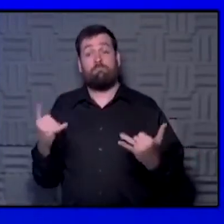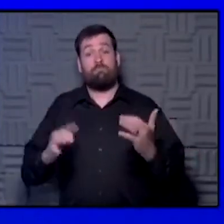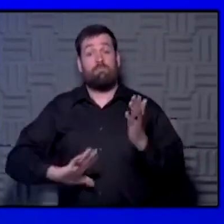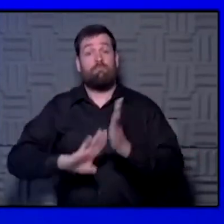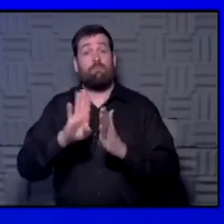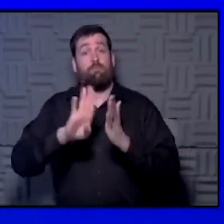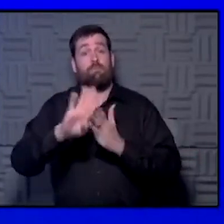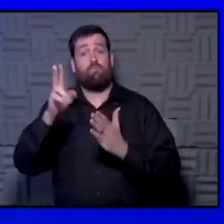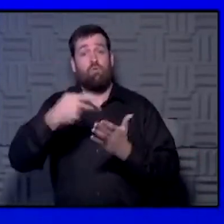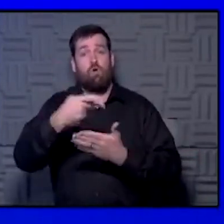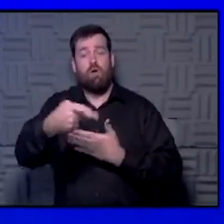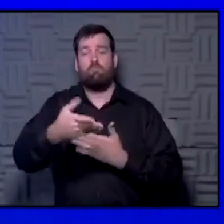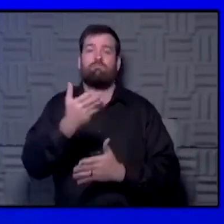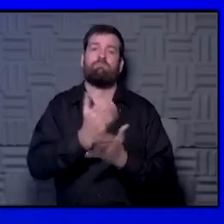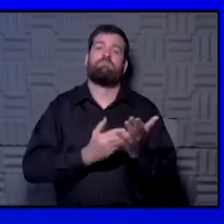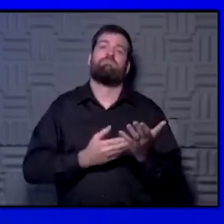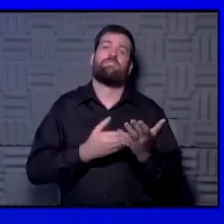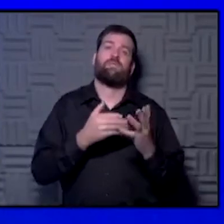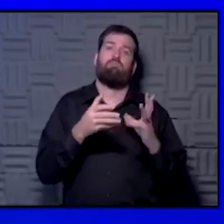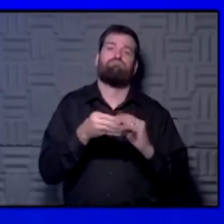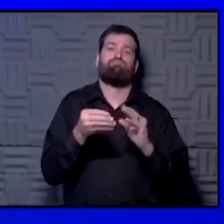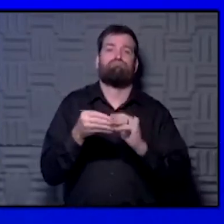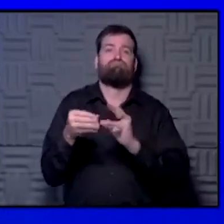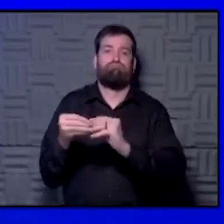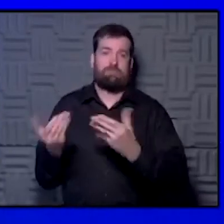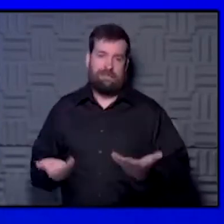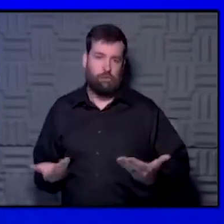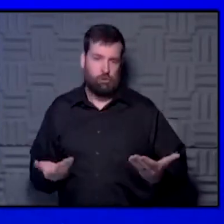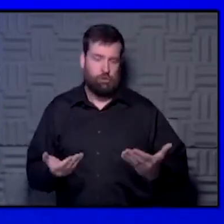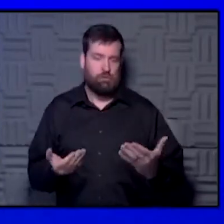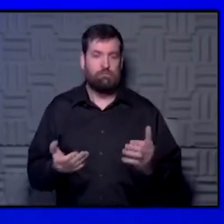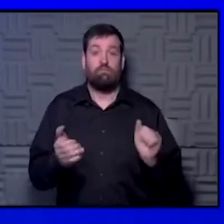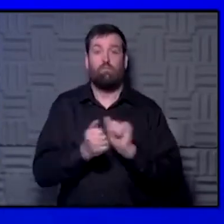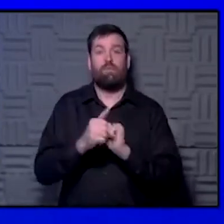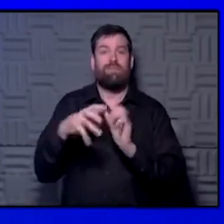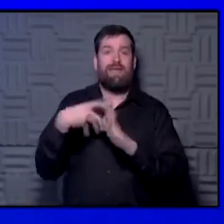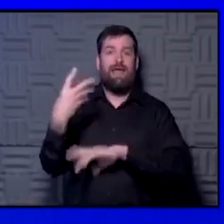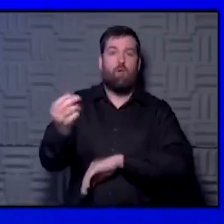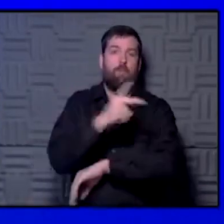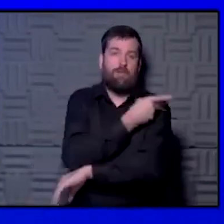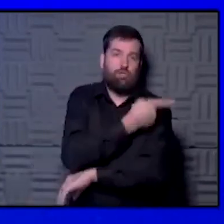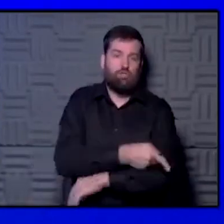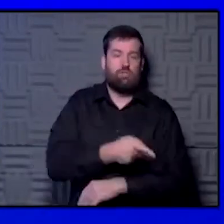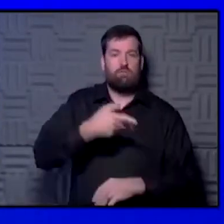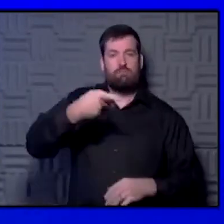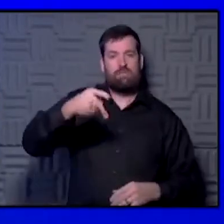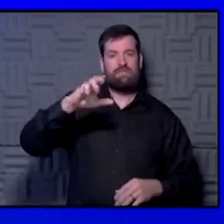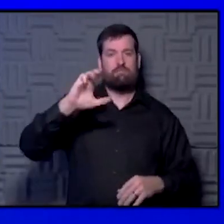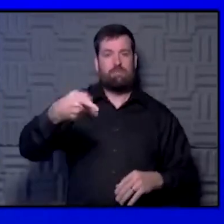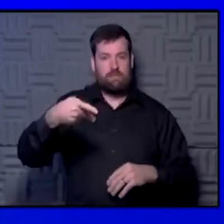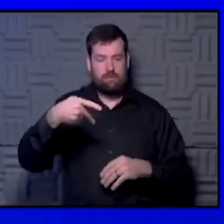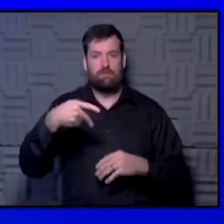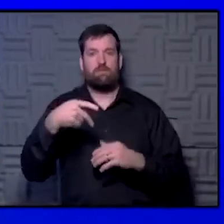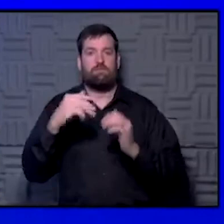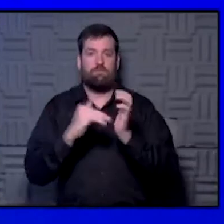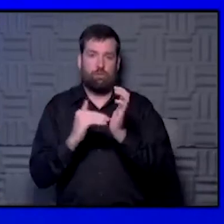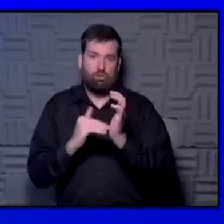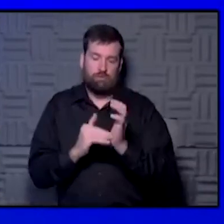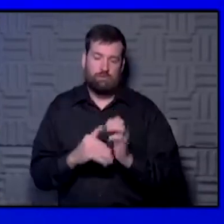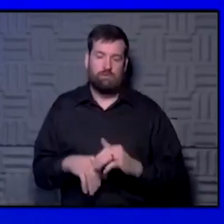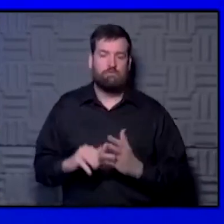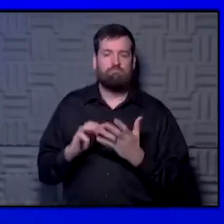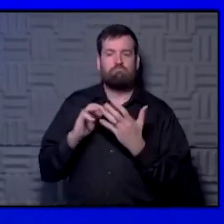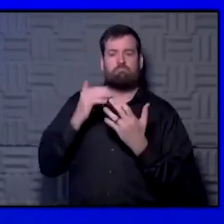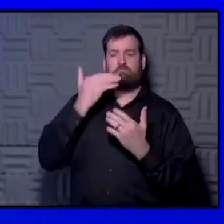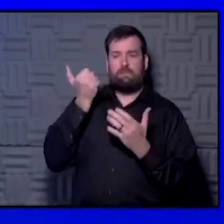some verbiage here at the health system, especially with our outpatient primary care physicians, on how to